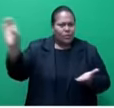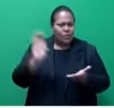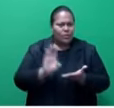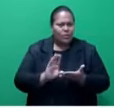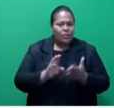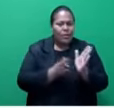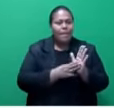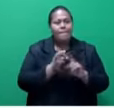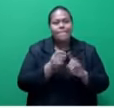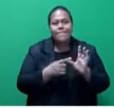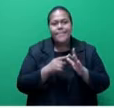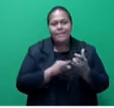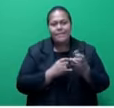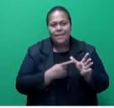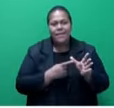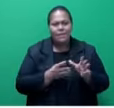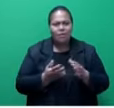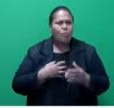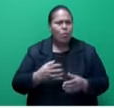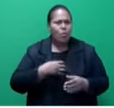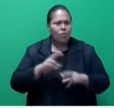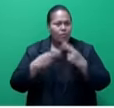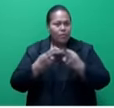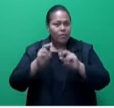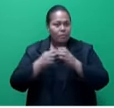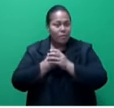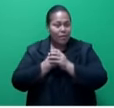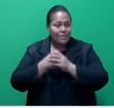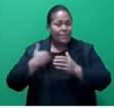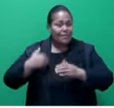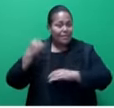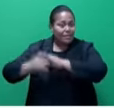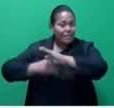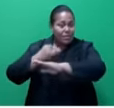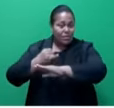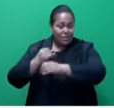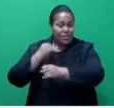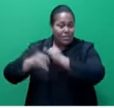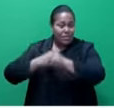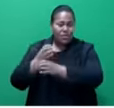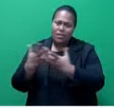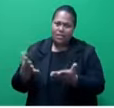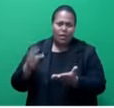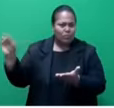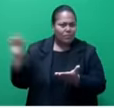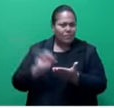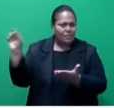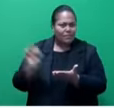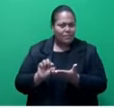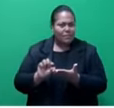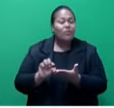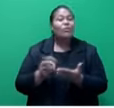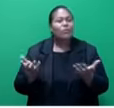system. So a lot more families and friends who live overseas are now sending smaller amounts. And in fact, the number